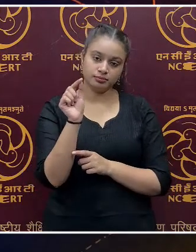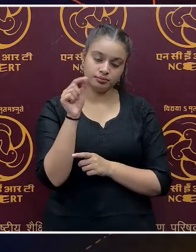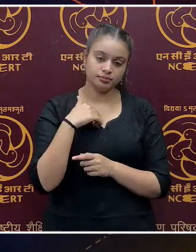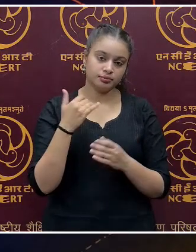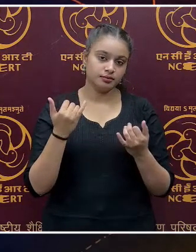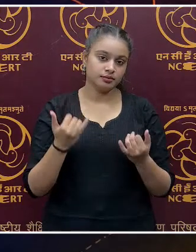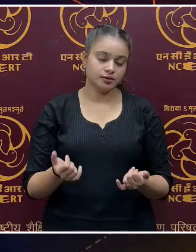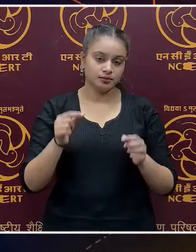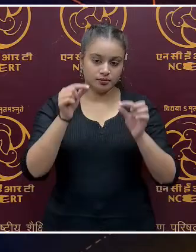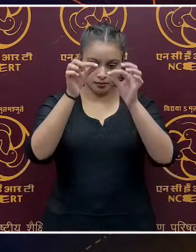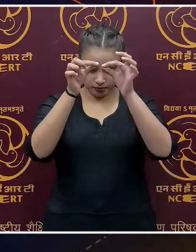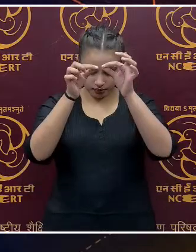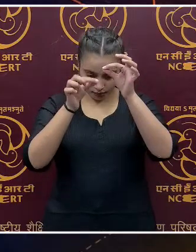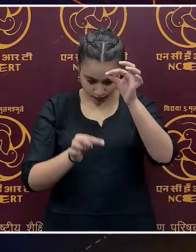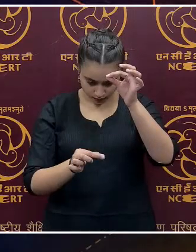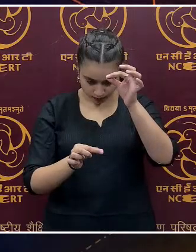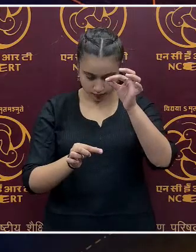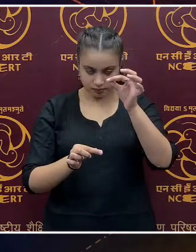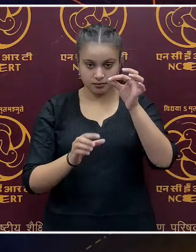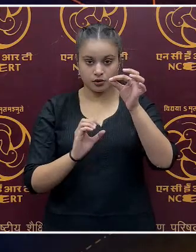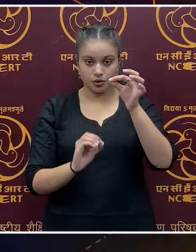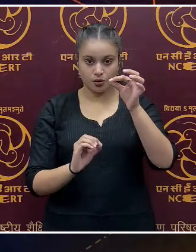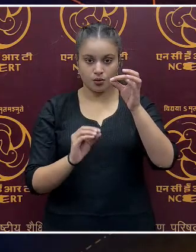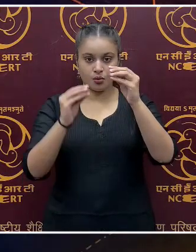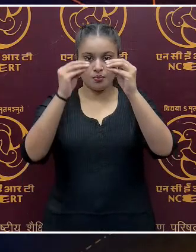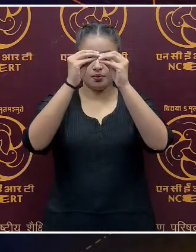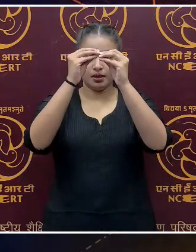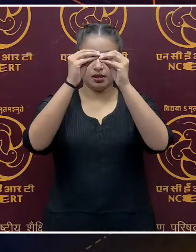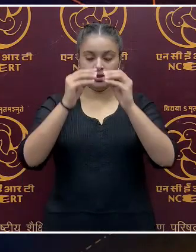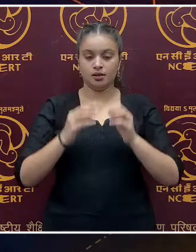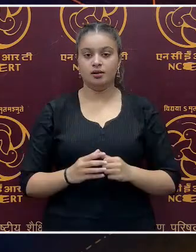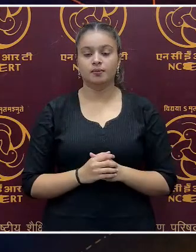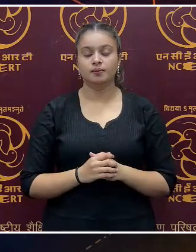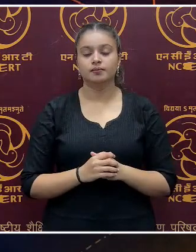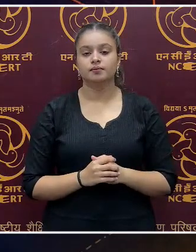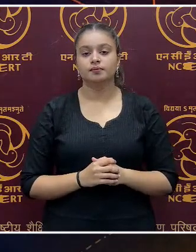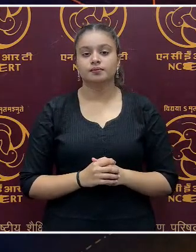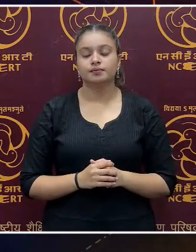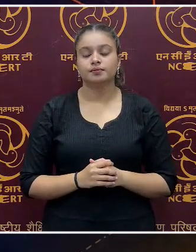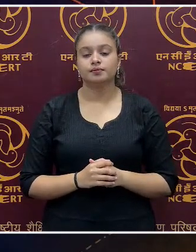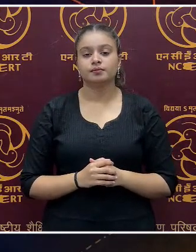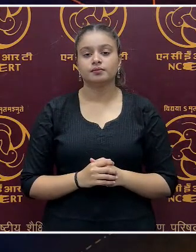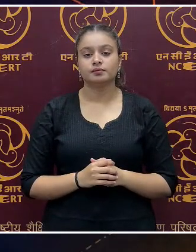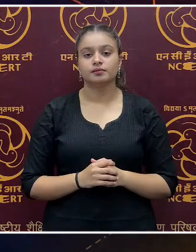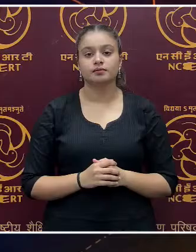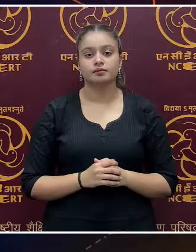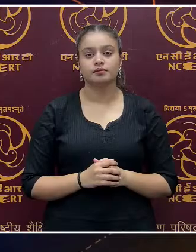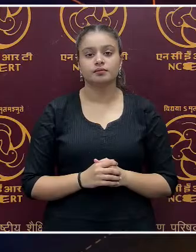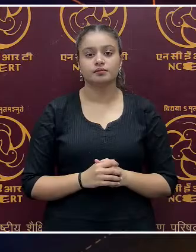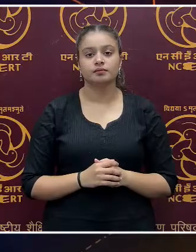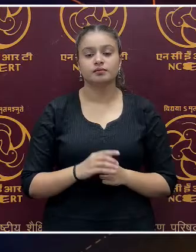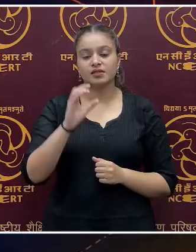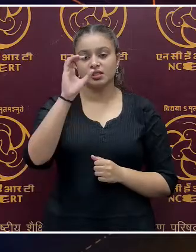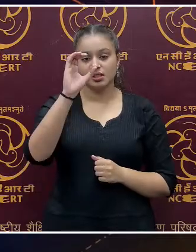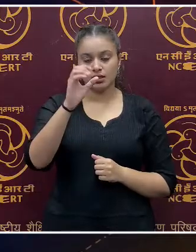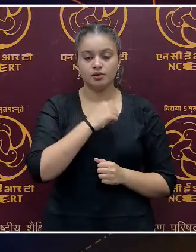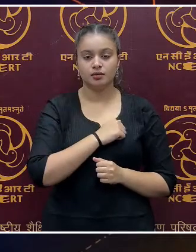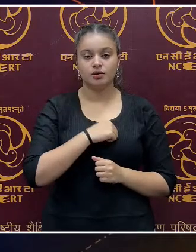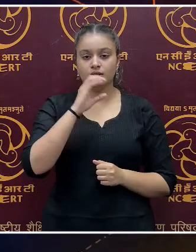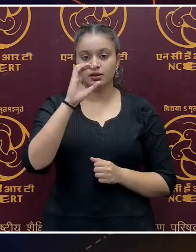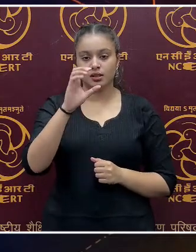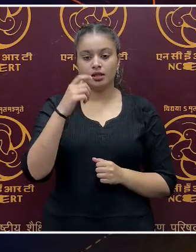am connecting this O with the point B. See, on the screen we could